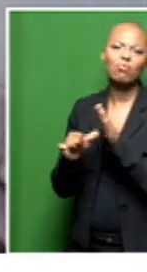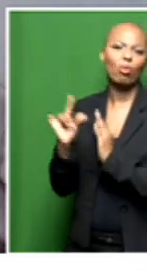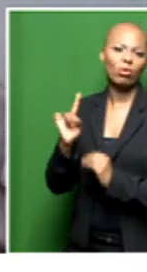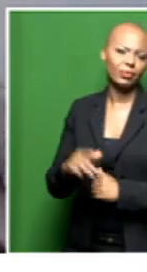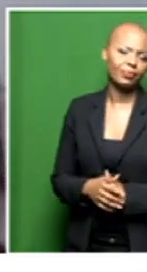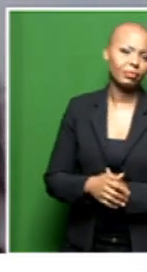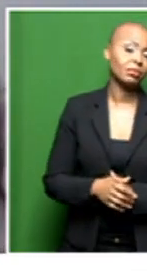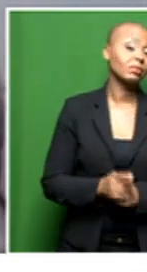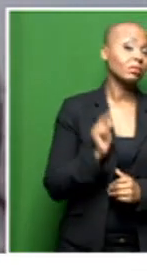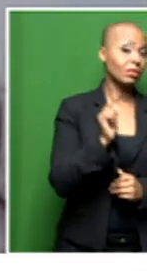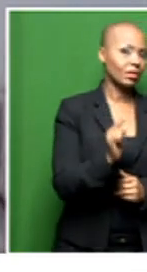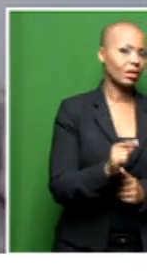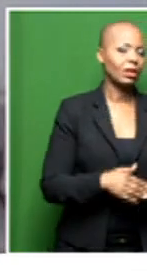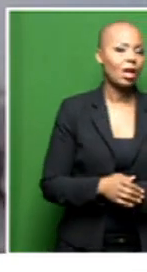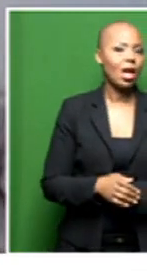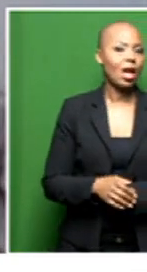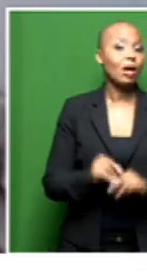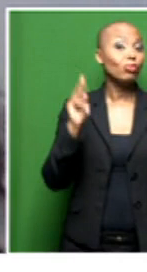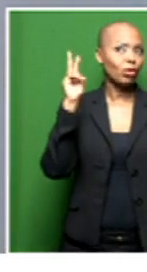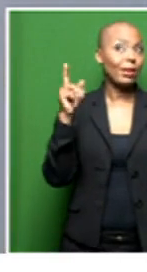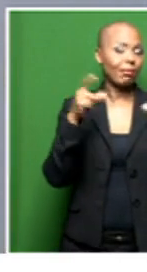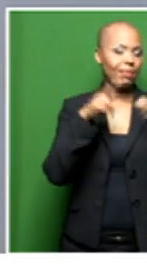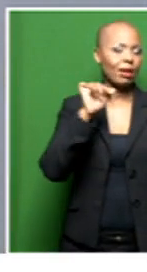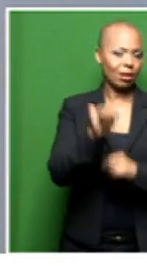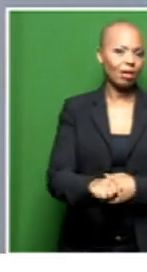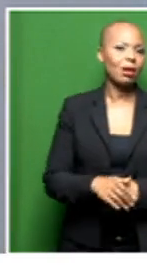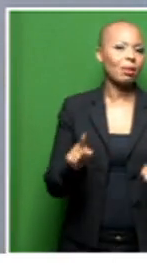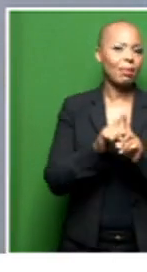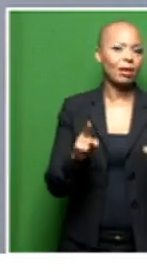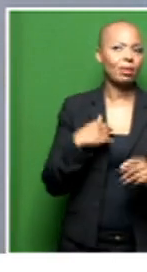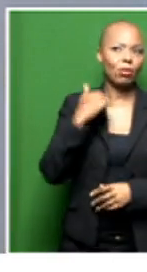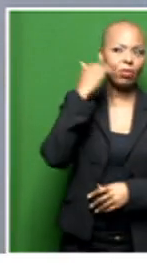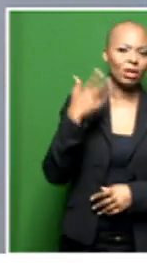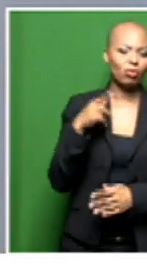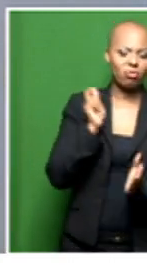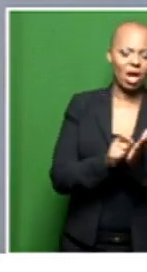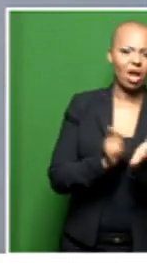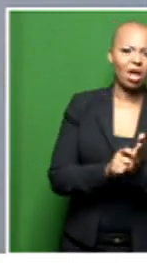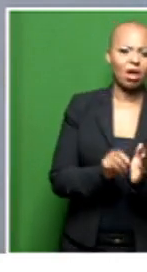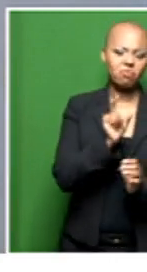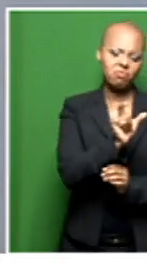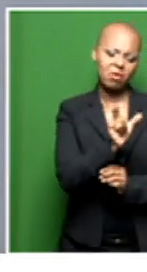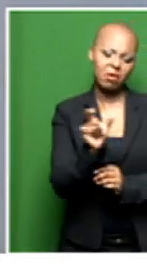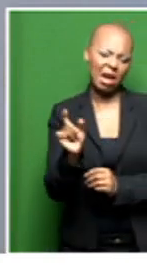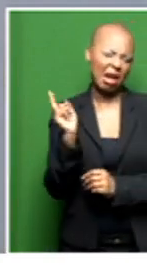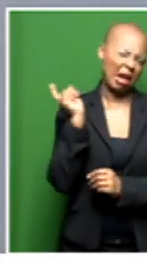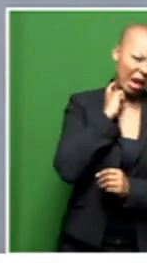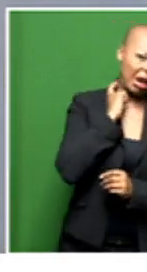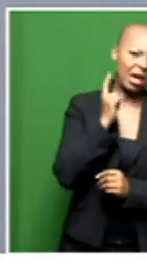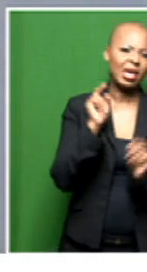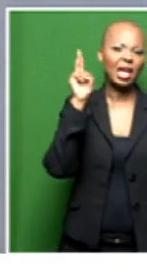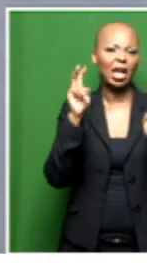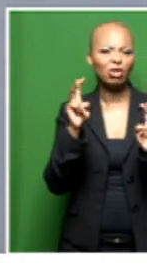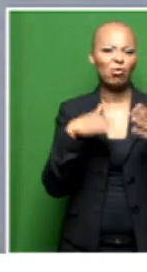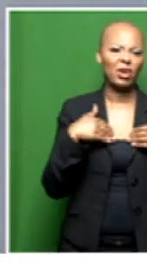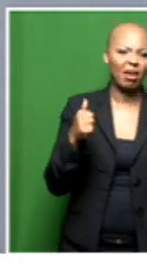You know, it's a really, really big topic, but I didn't want to write a very kind of heavy or depressing book about rehab or